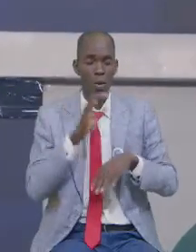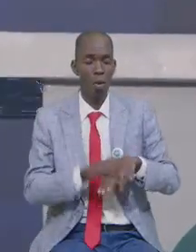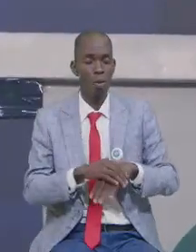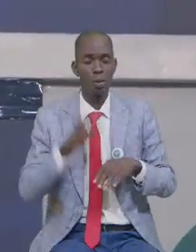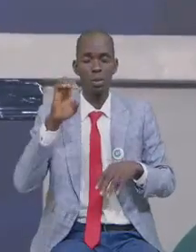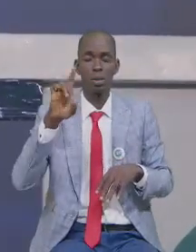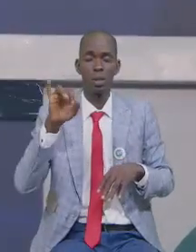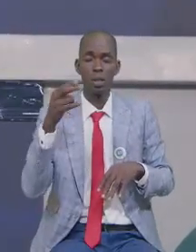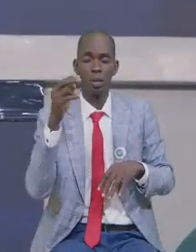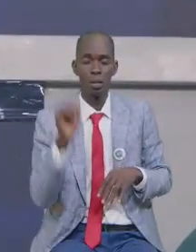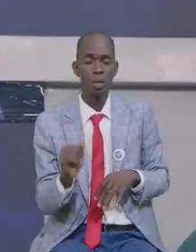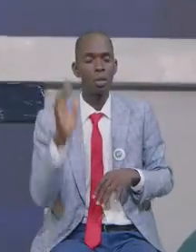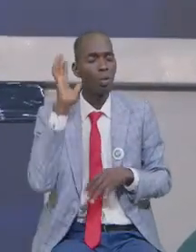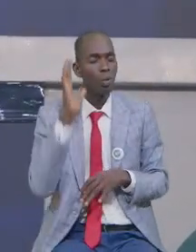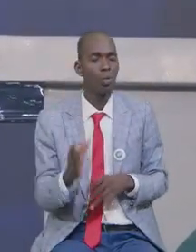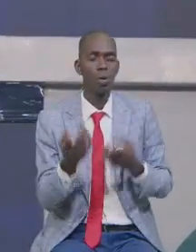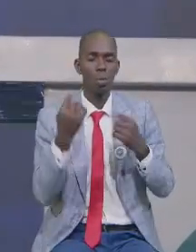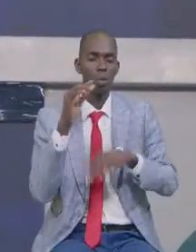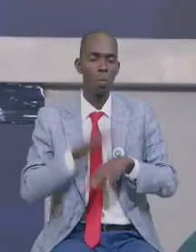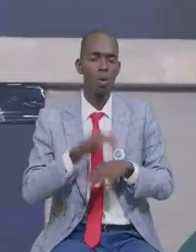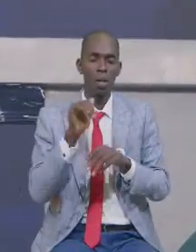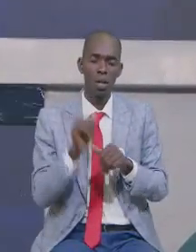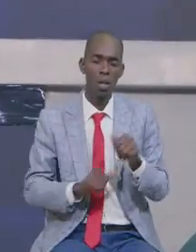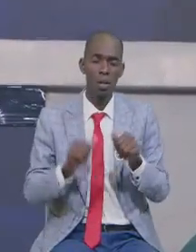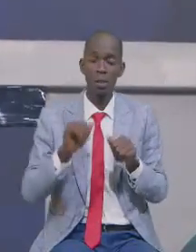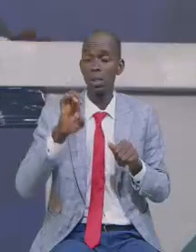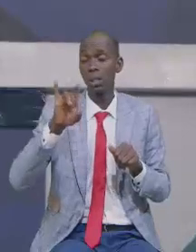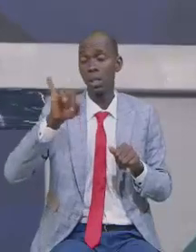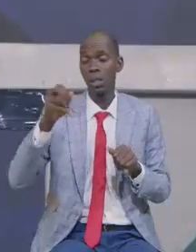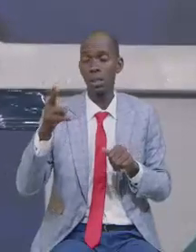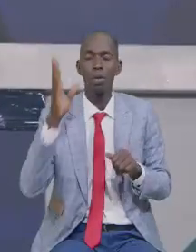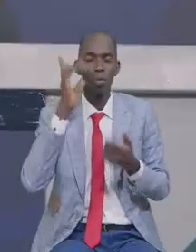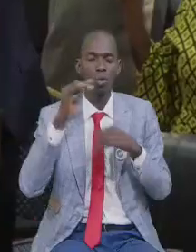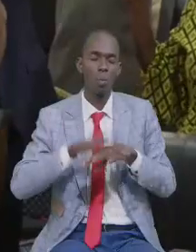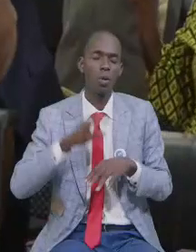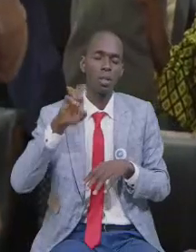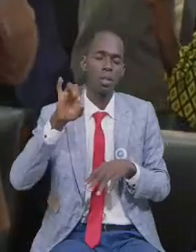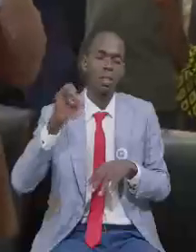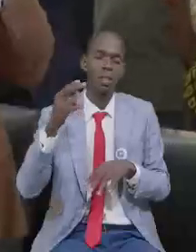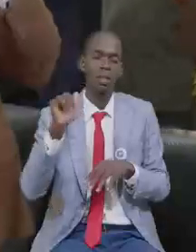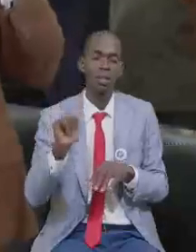rest on every Elisha in Jesus' name.